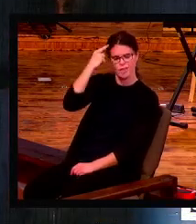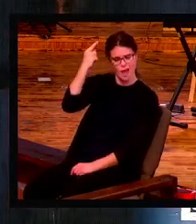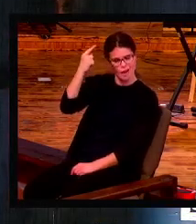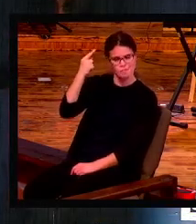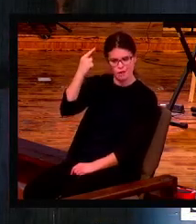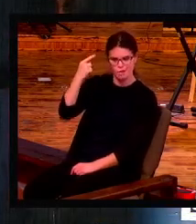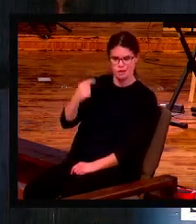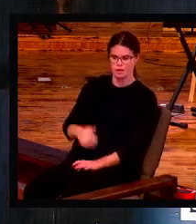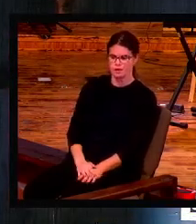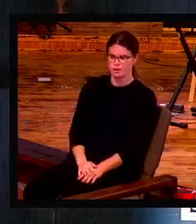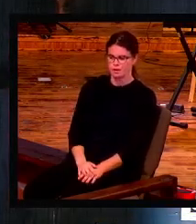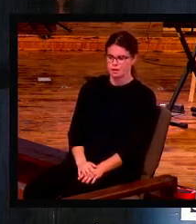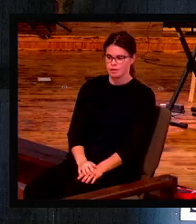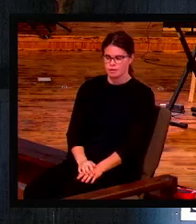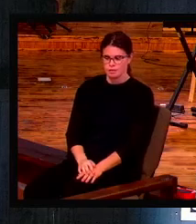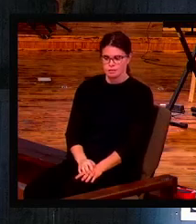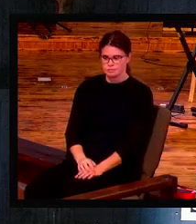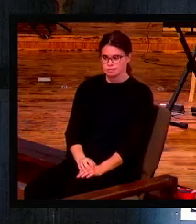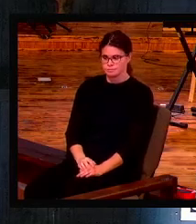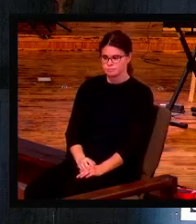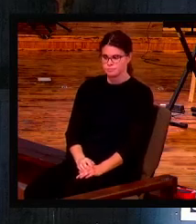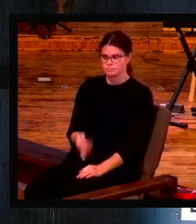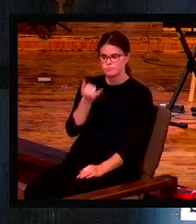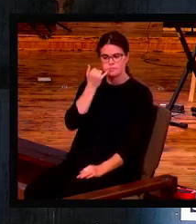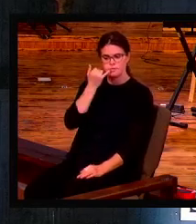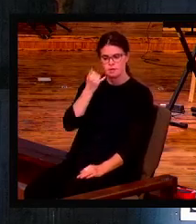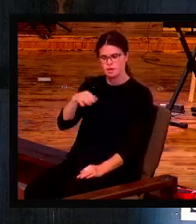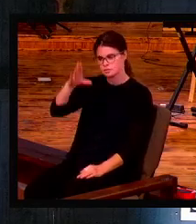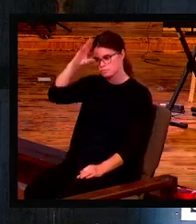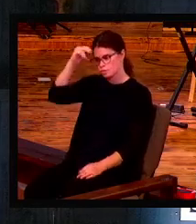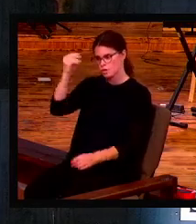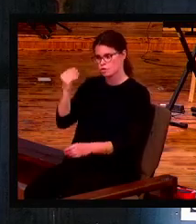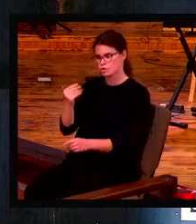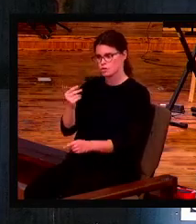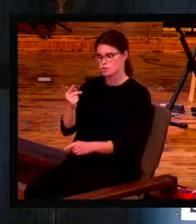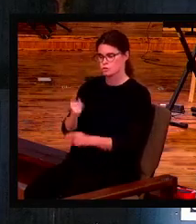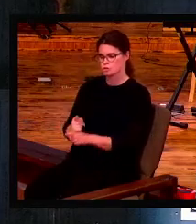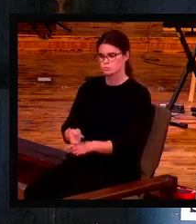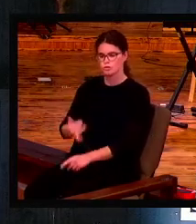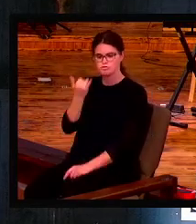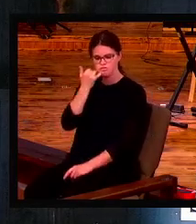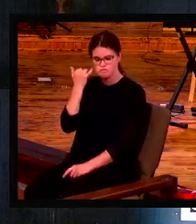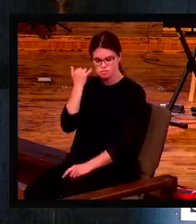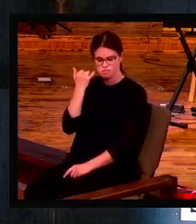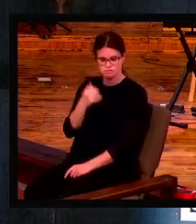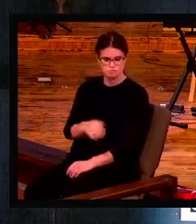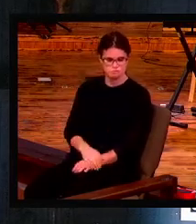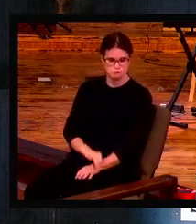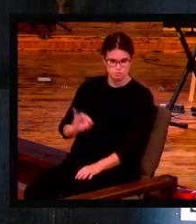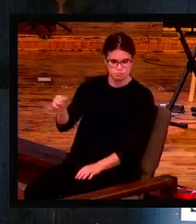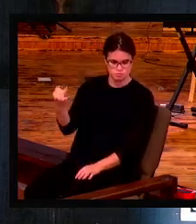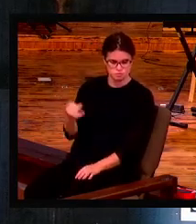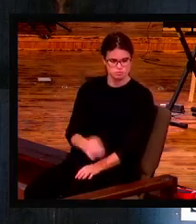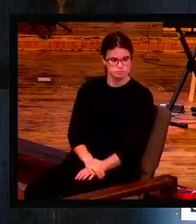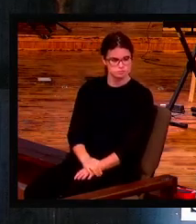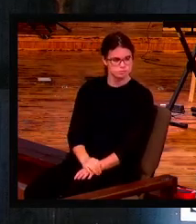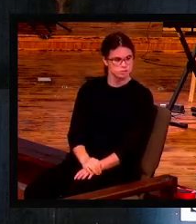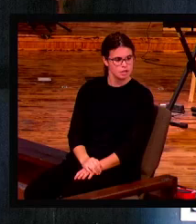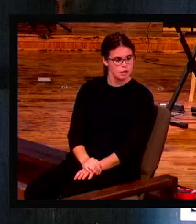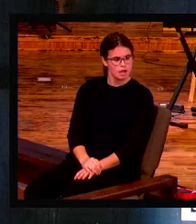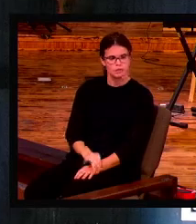got a couple of thoughts for you. Many theologians believe that he was around 17 years old or so. He was a